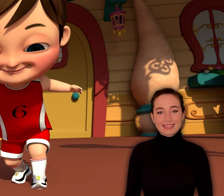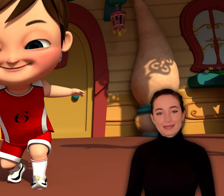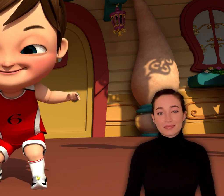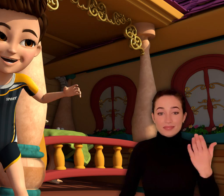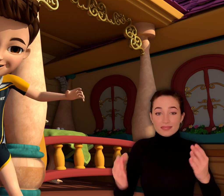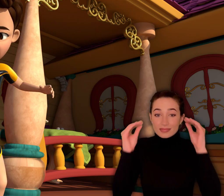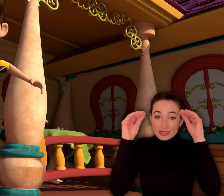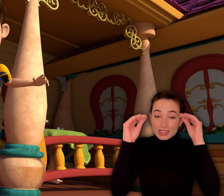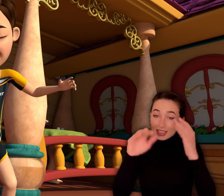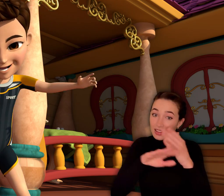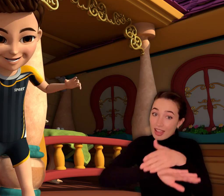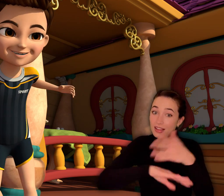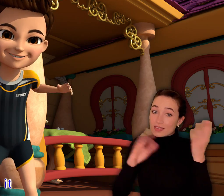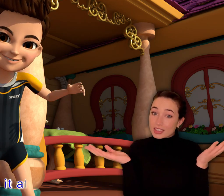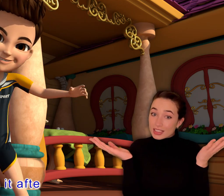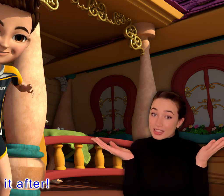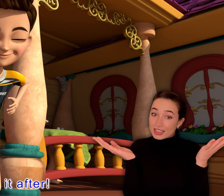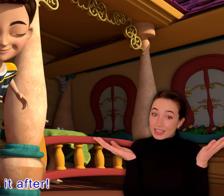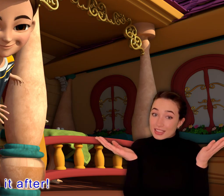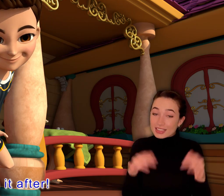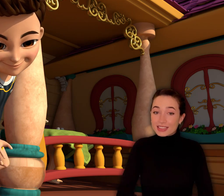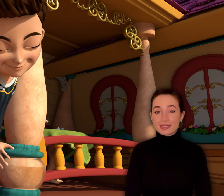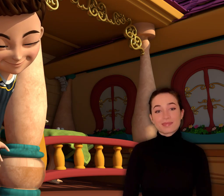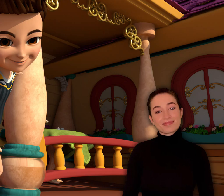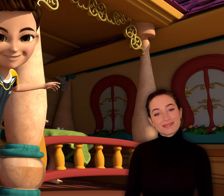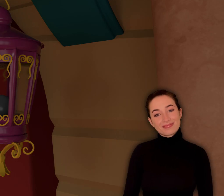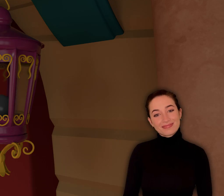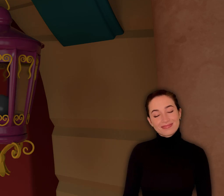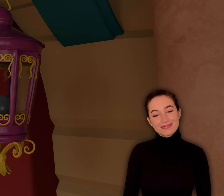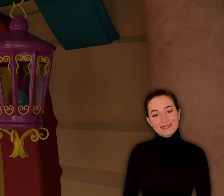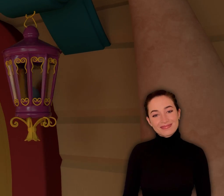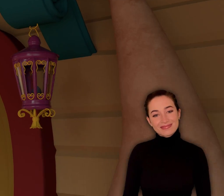after and maybe we'll teach it